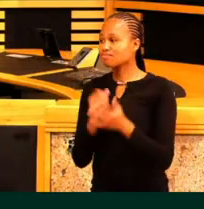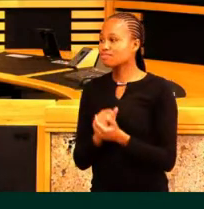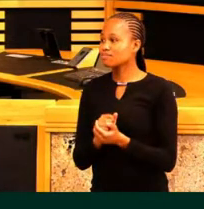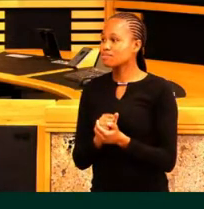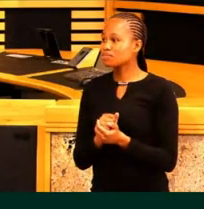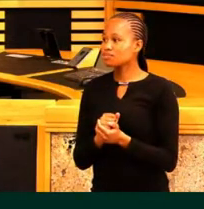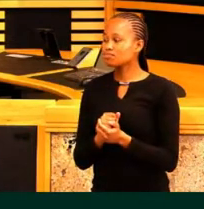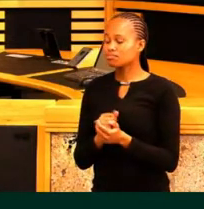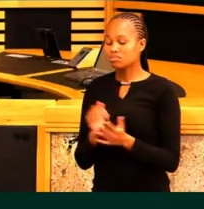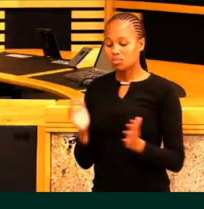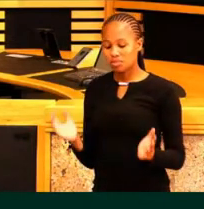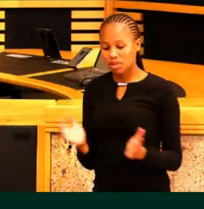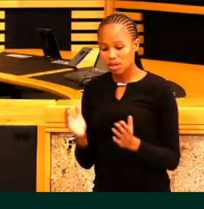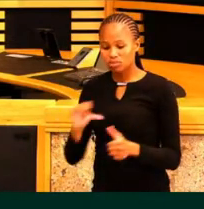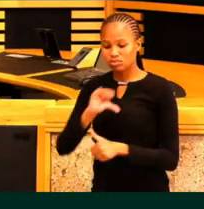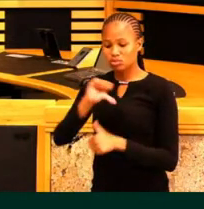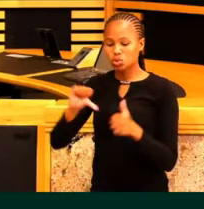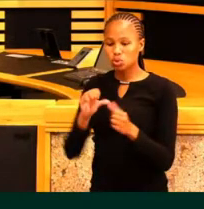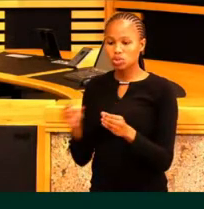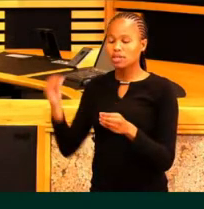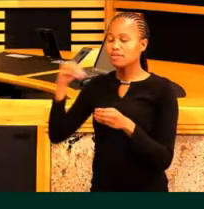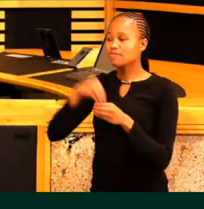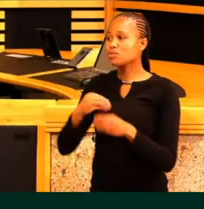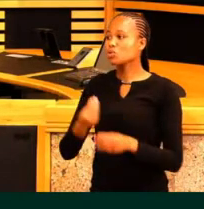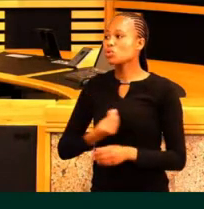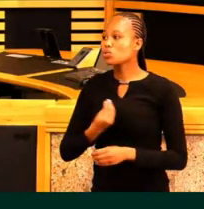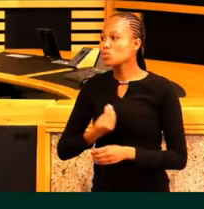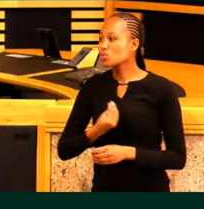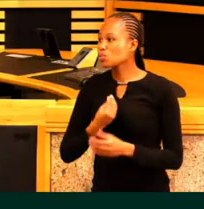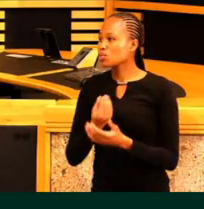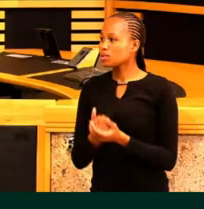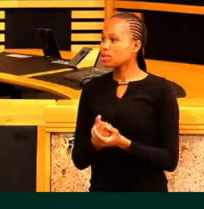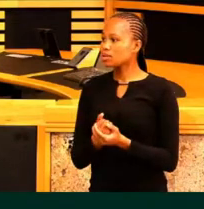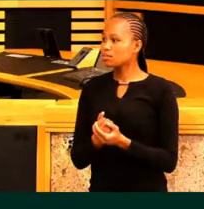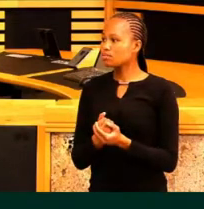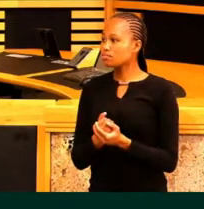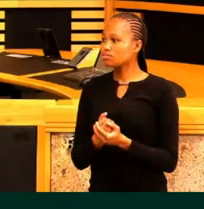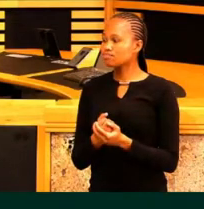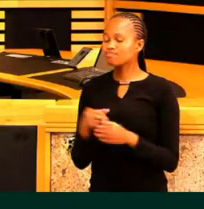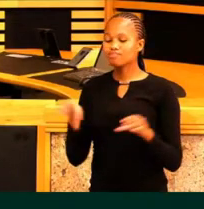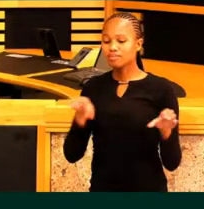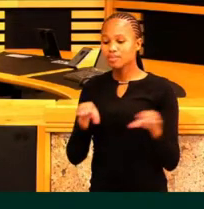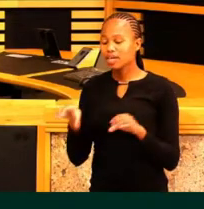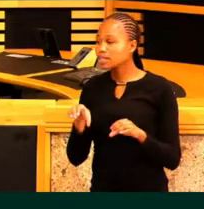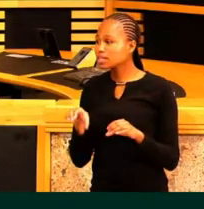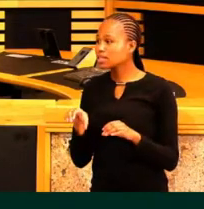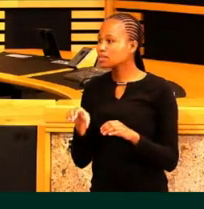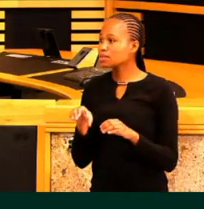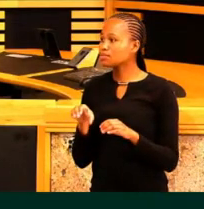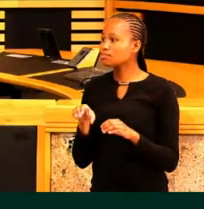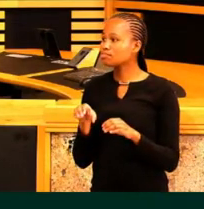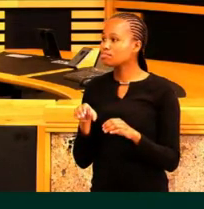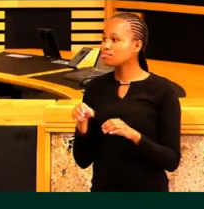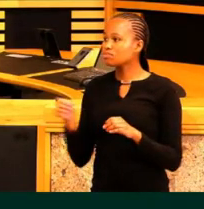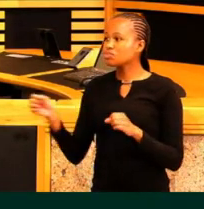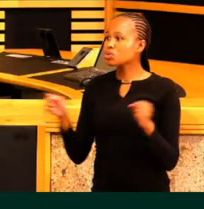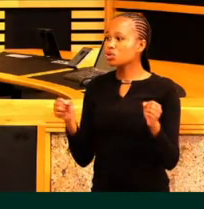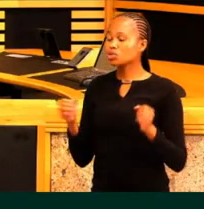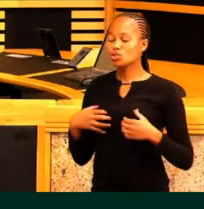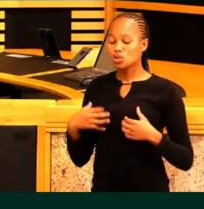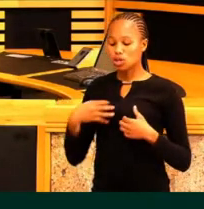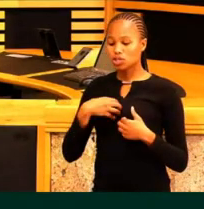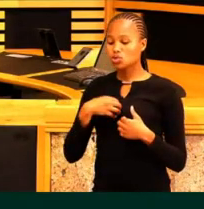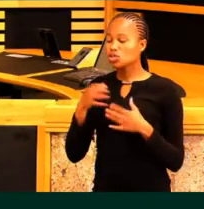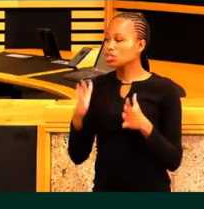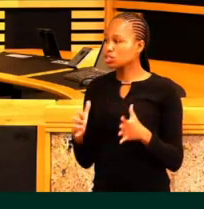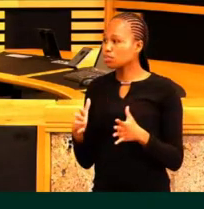encouraging a social involved youth to promote active citizenry entrepreneurship and inclusive Economic